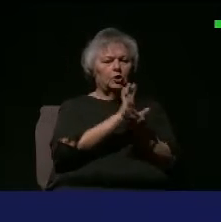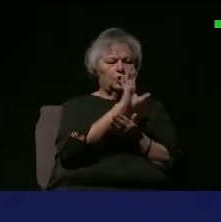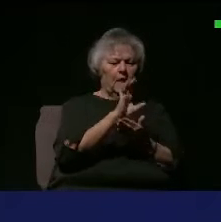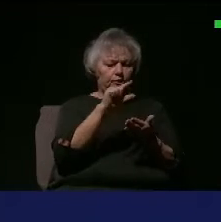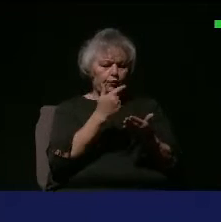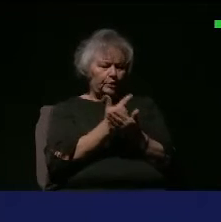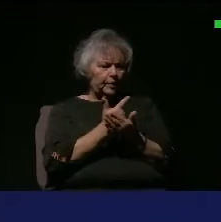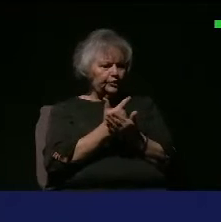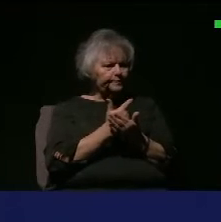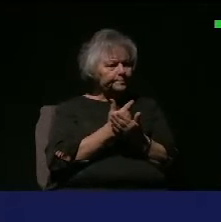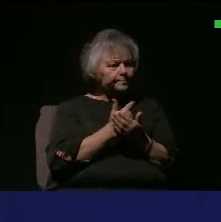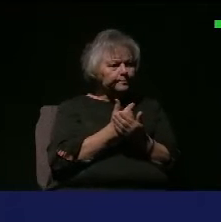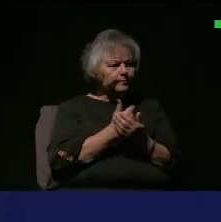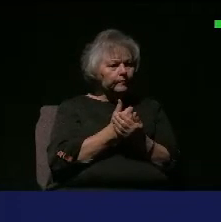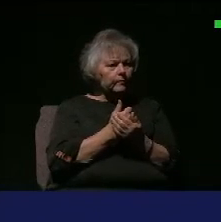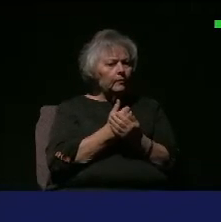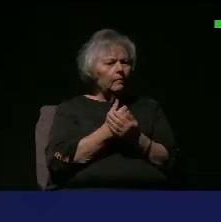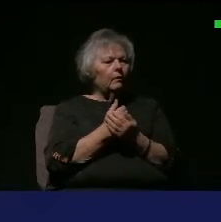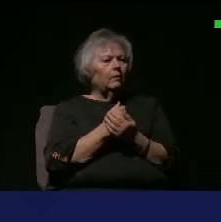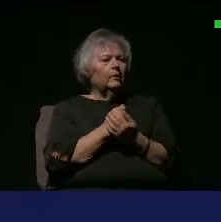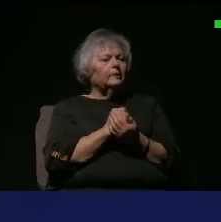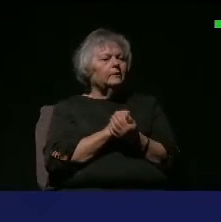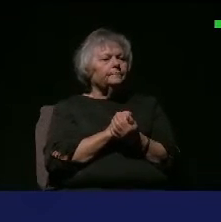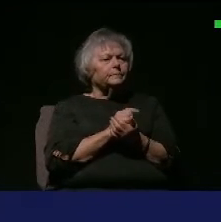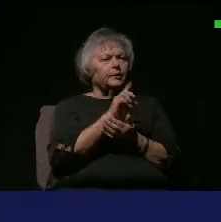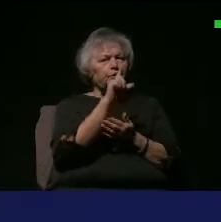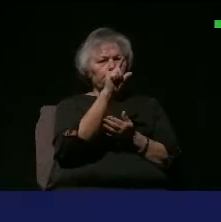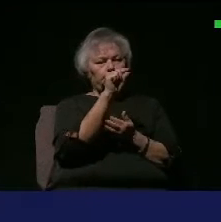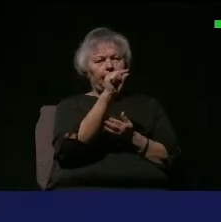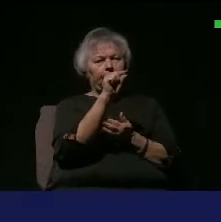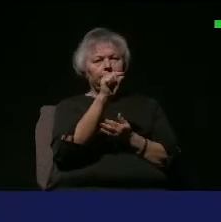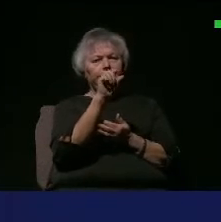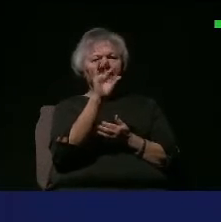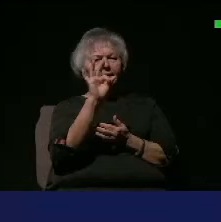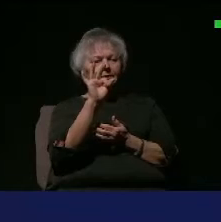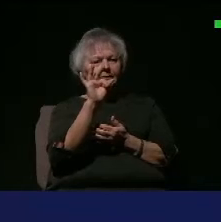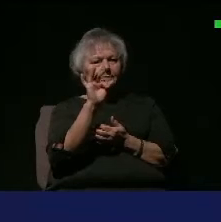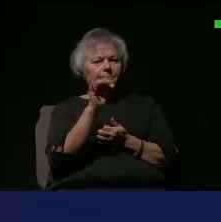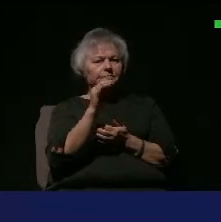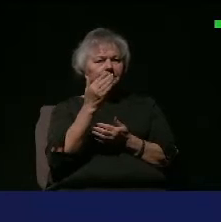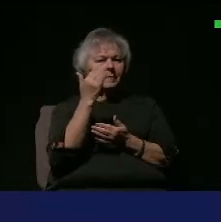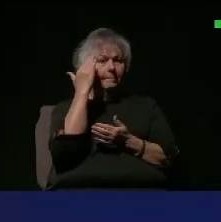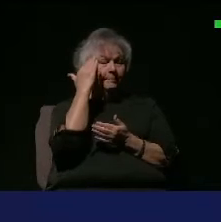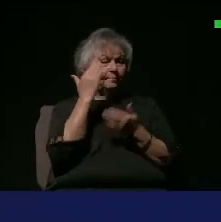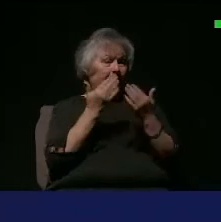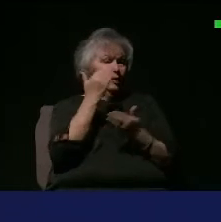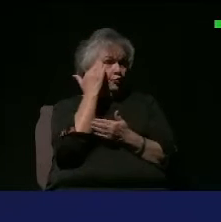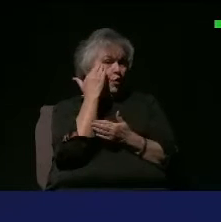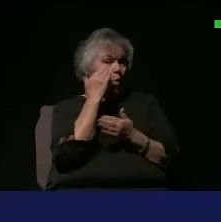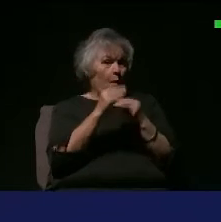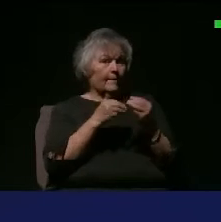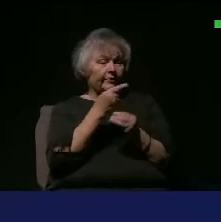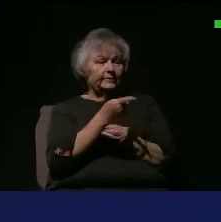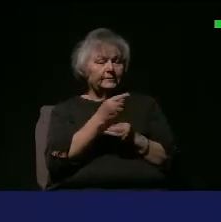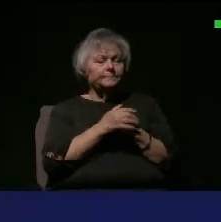in front of the Morehouse College graduating class in 2019. Maybe you saw this. Morehouse College is